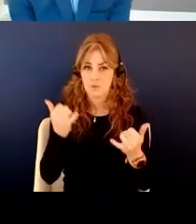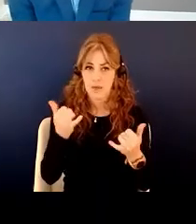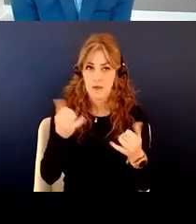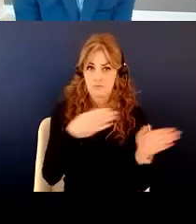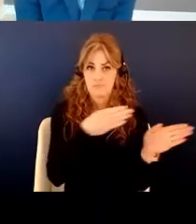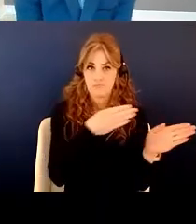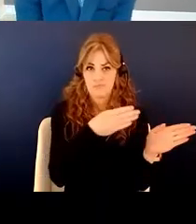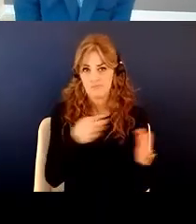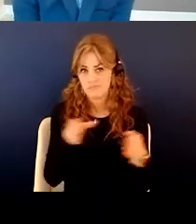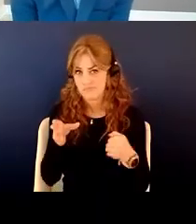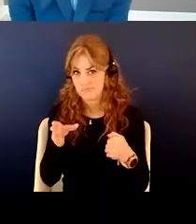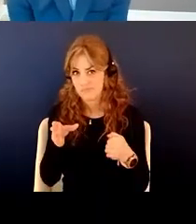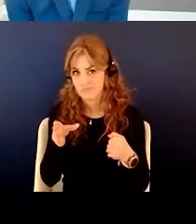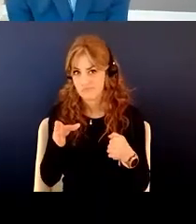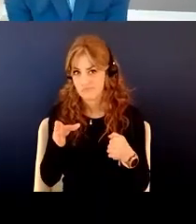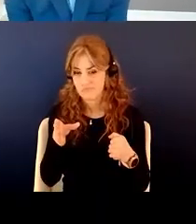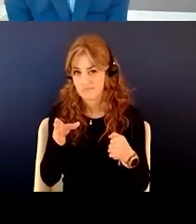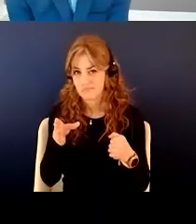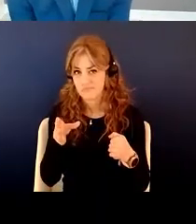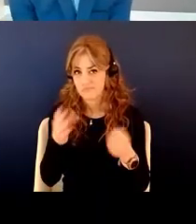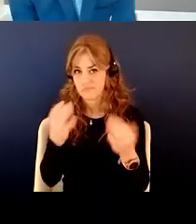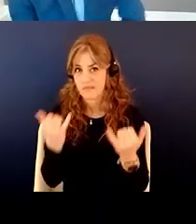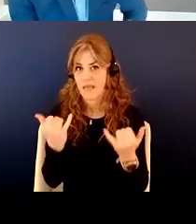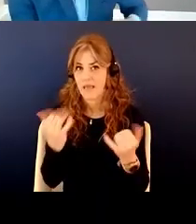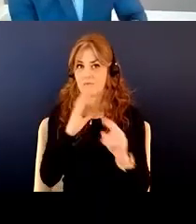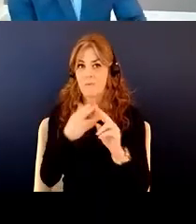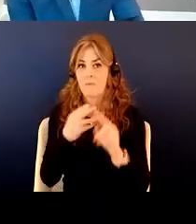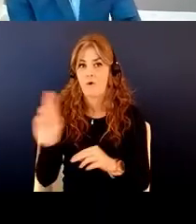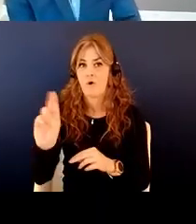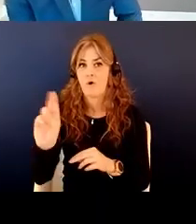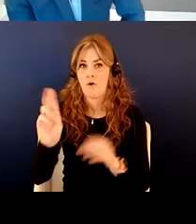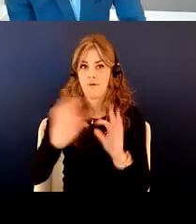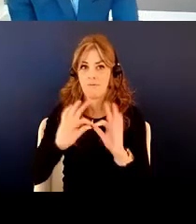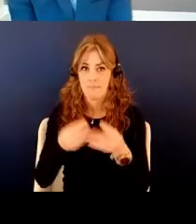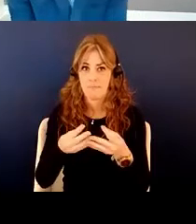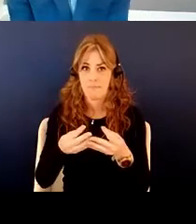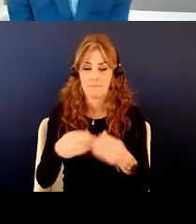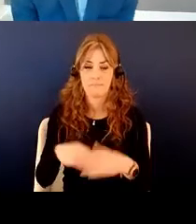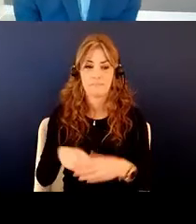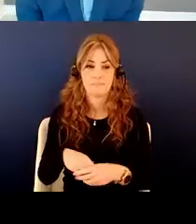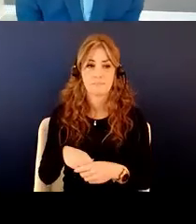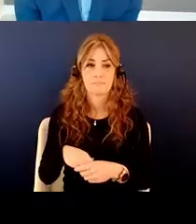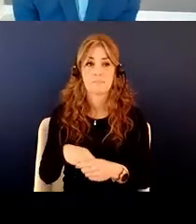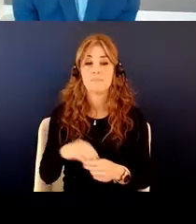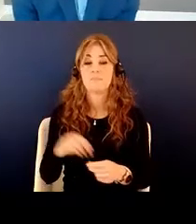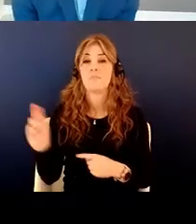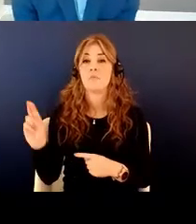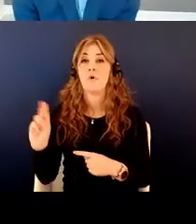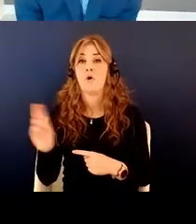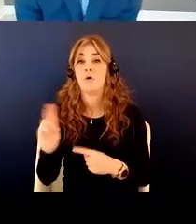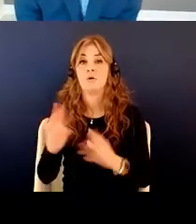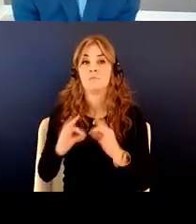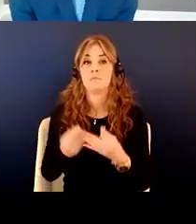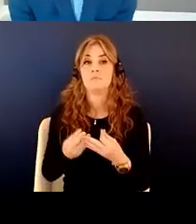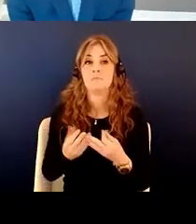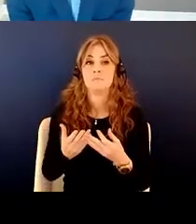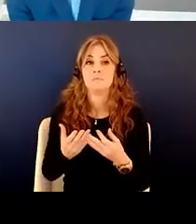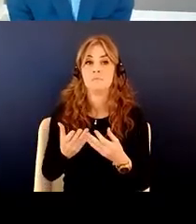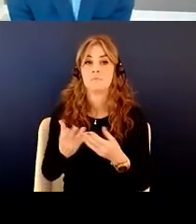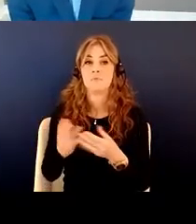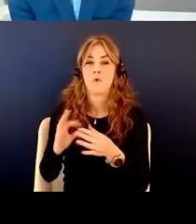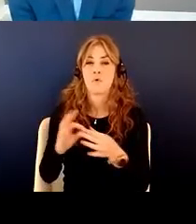here and talk now about the R family. And the R family is, or the